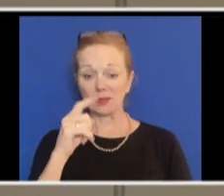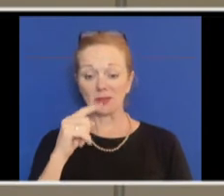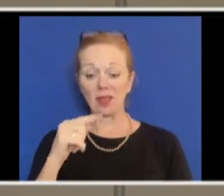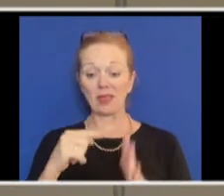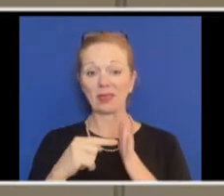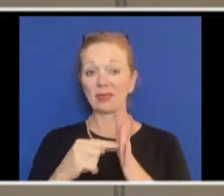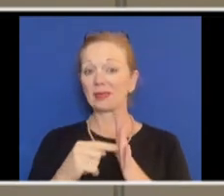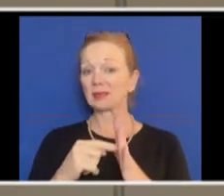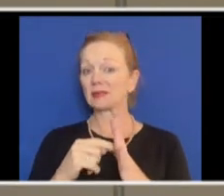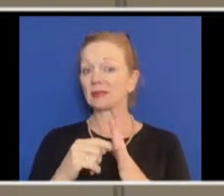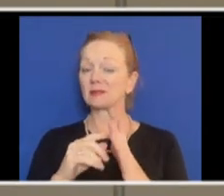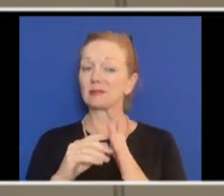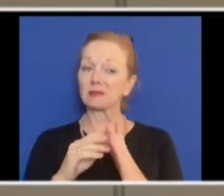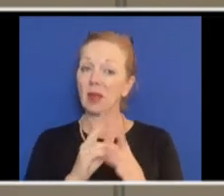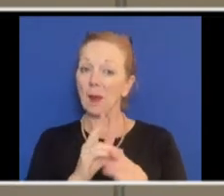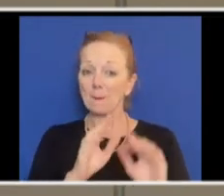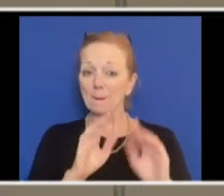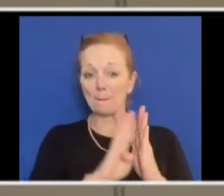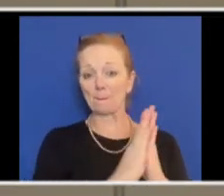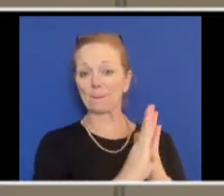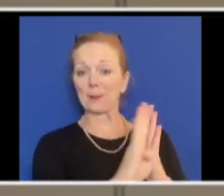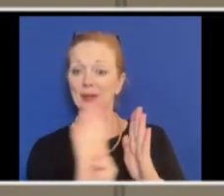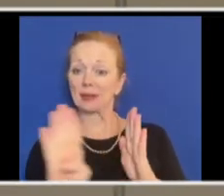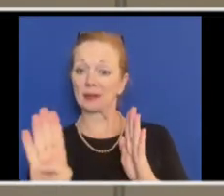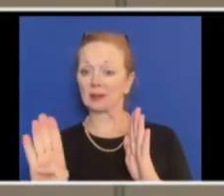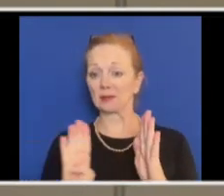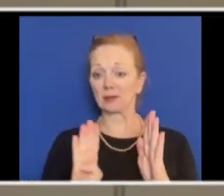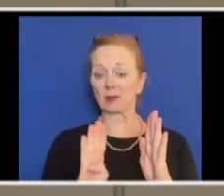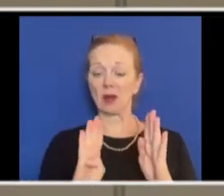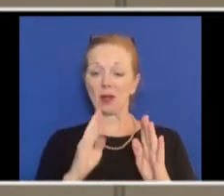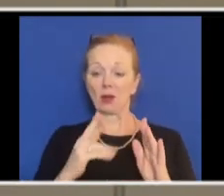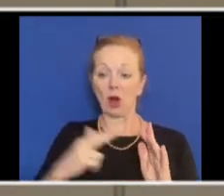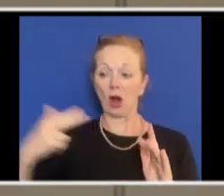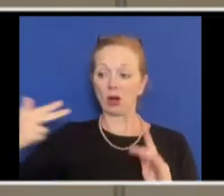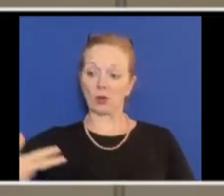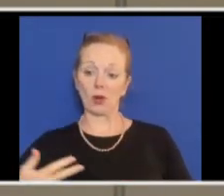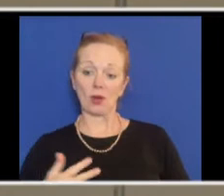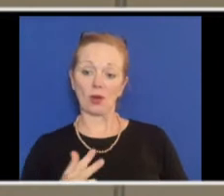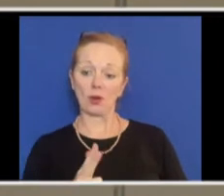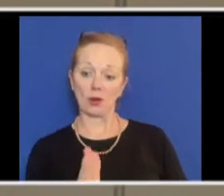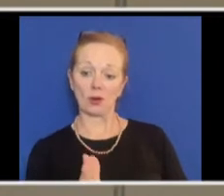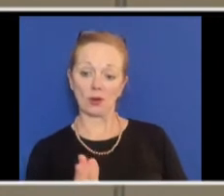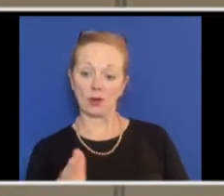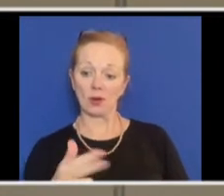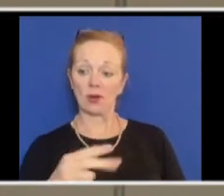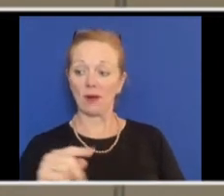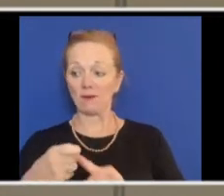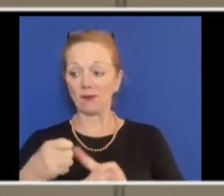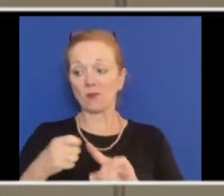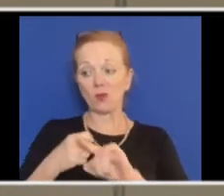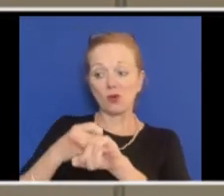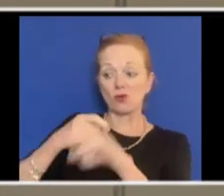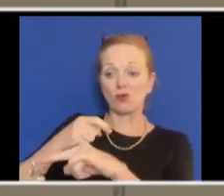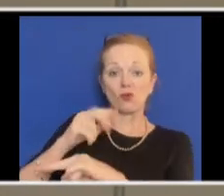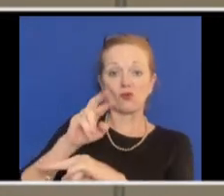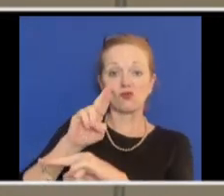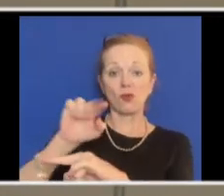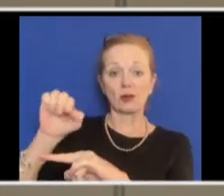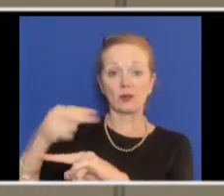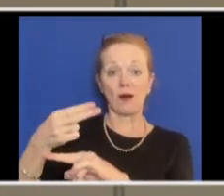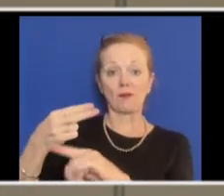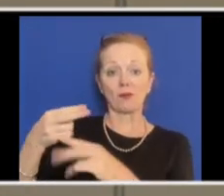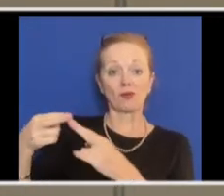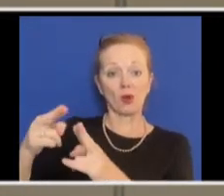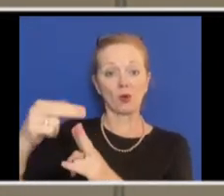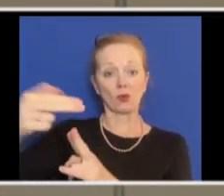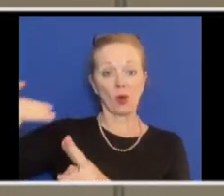uh cars will only approach this drive through from One Direction inbound on Randolph Road and and that did that um